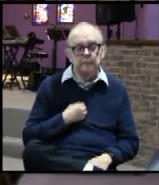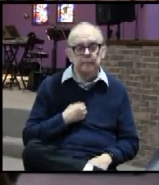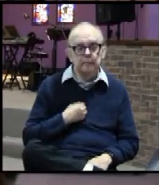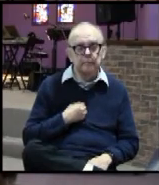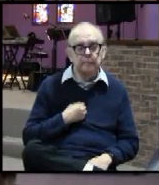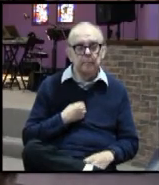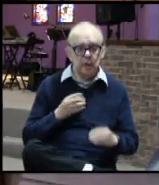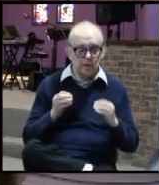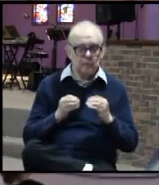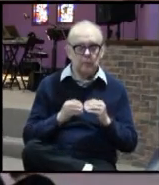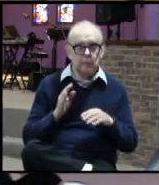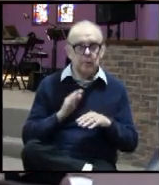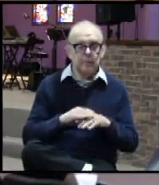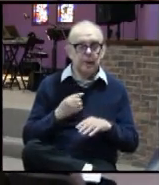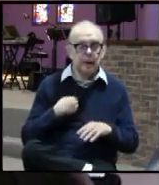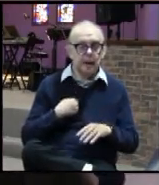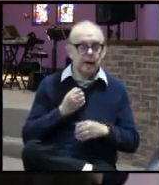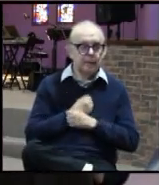than I do.